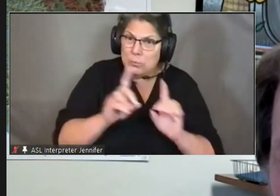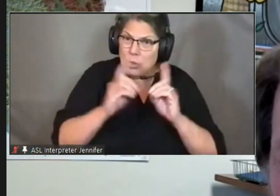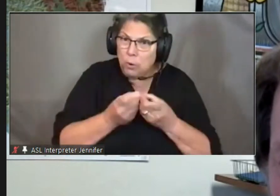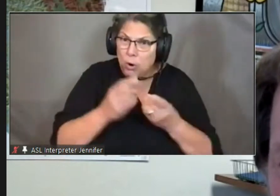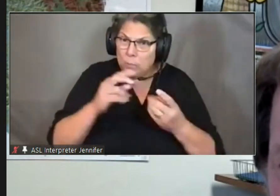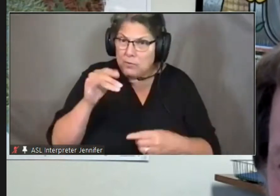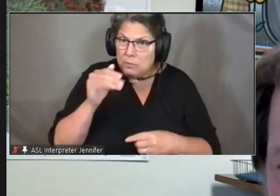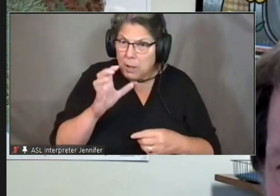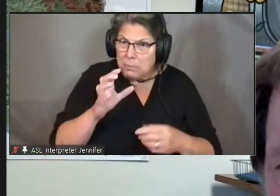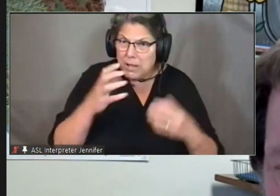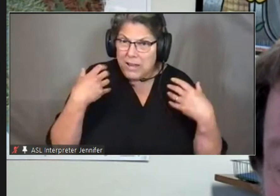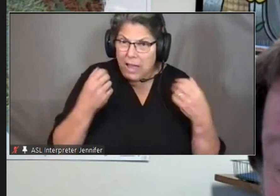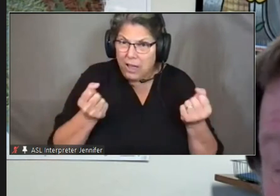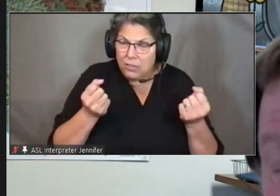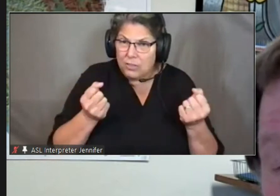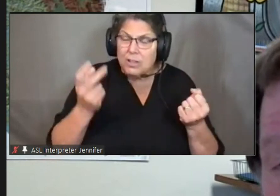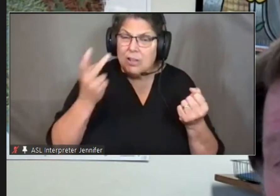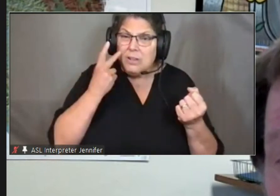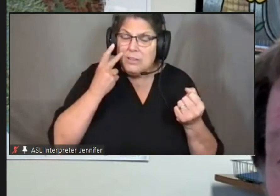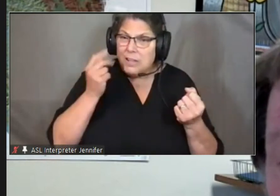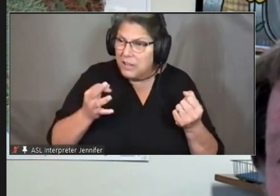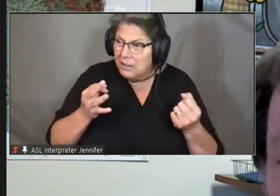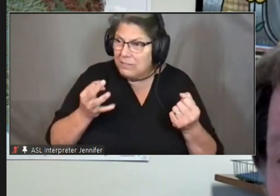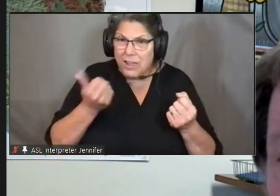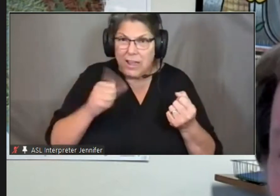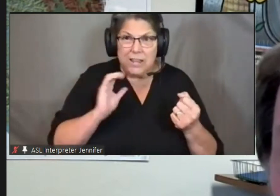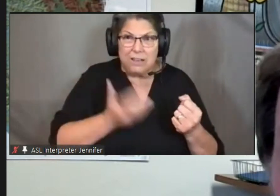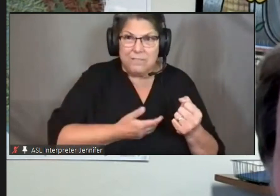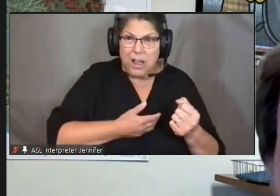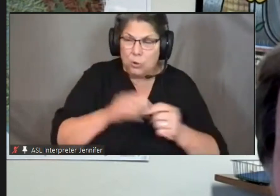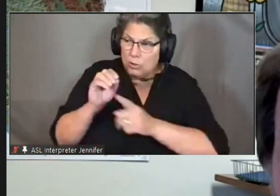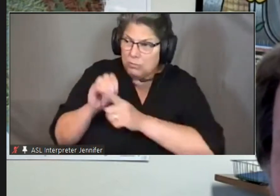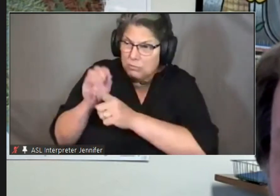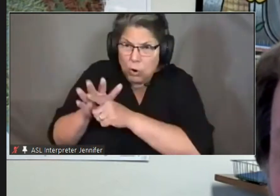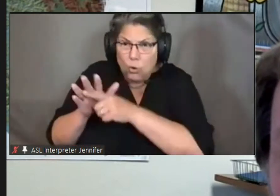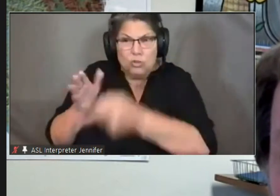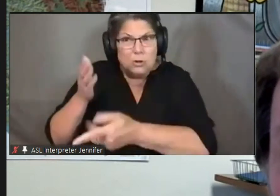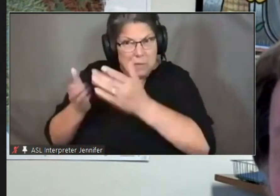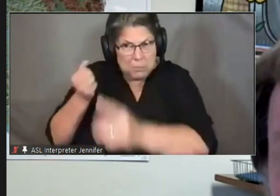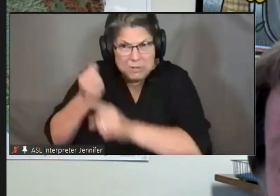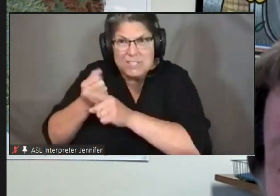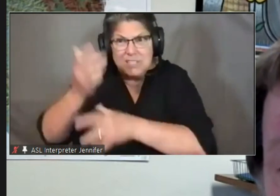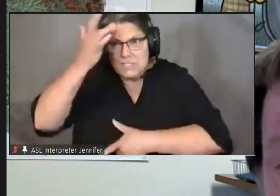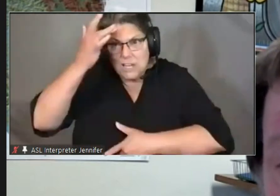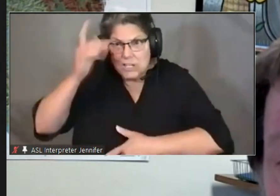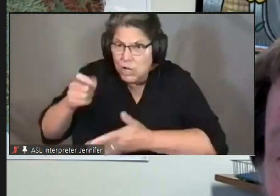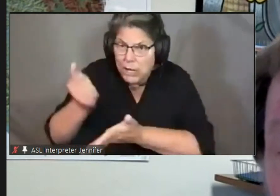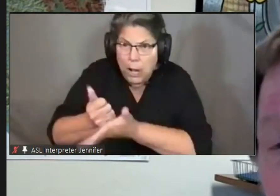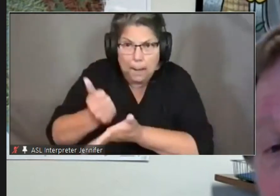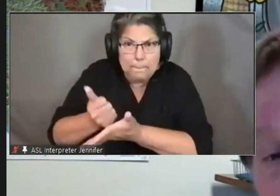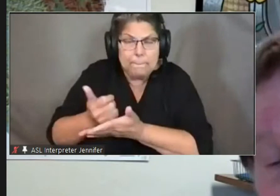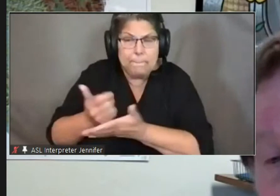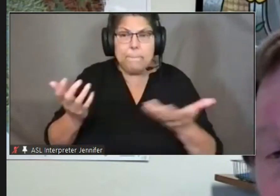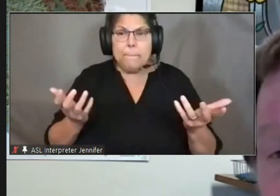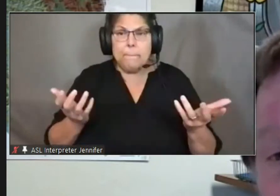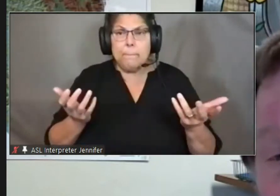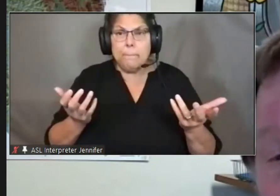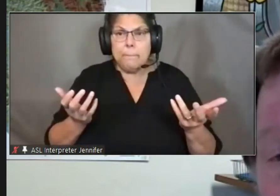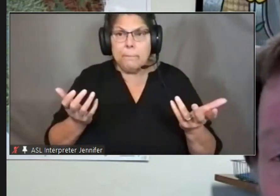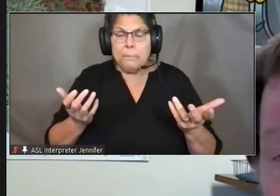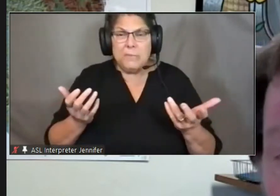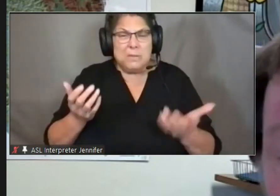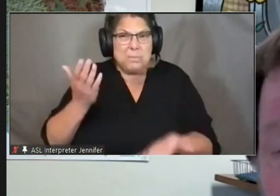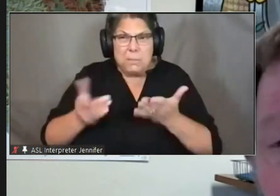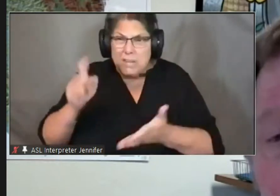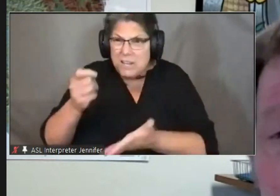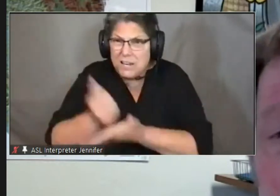to find out if contacts or cases need help or either in housing